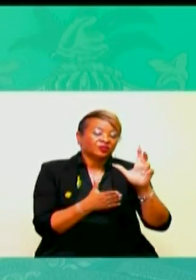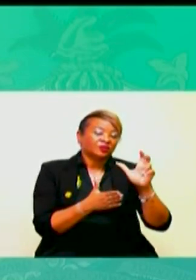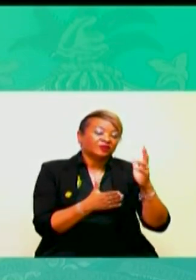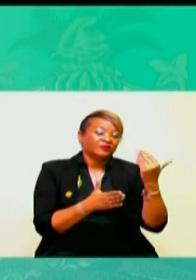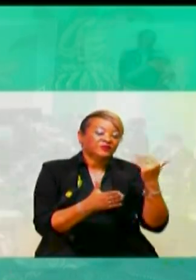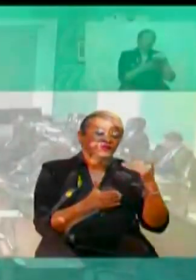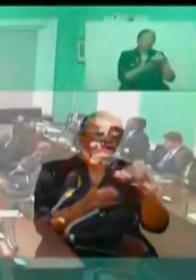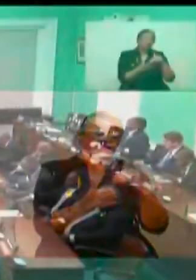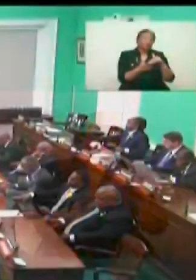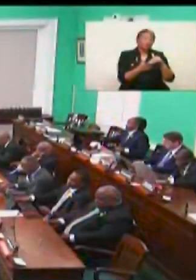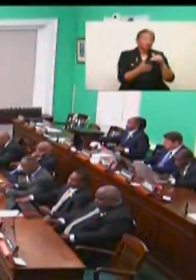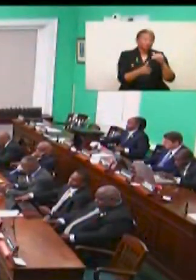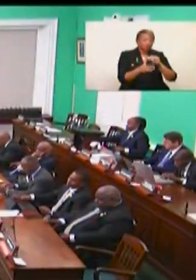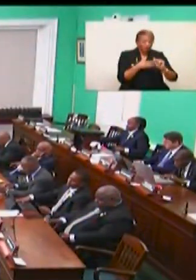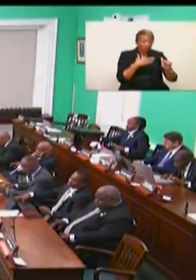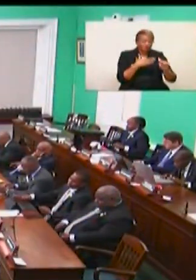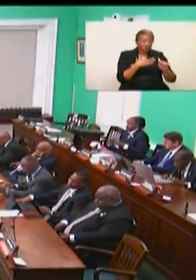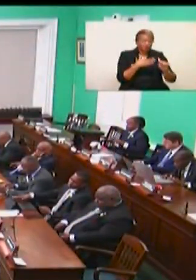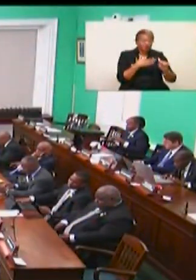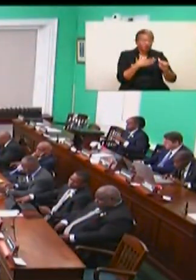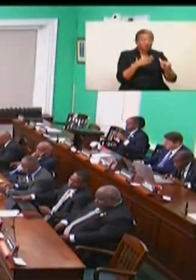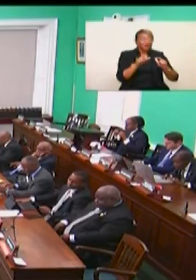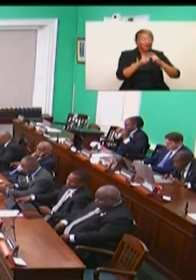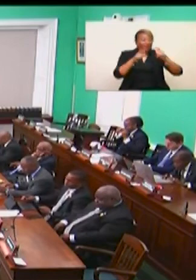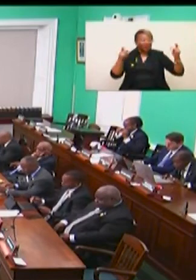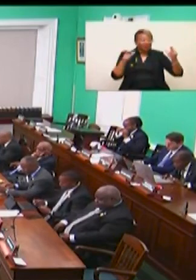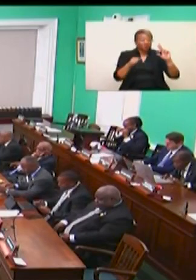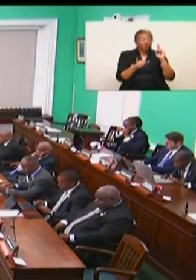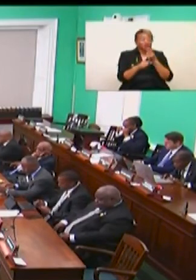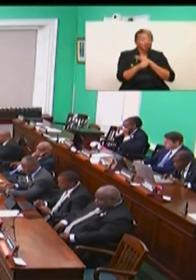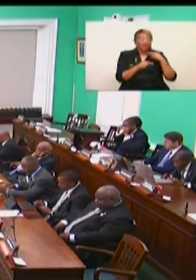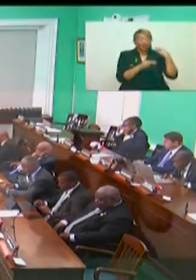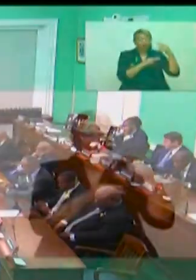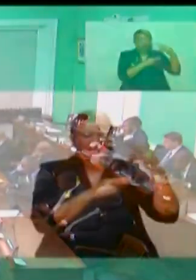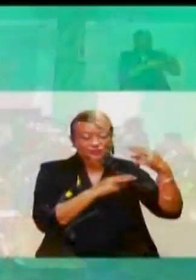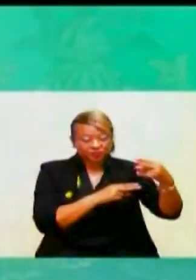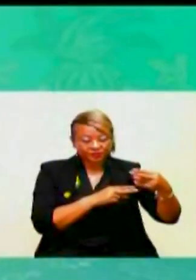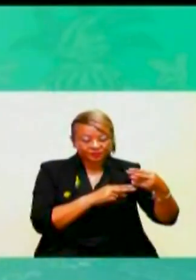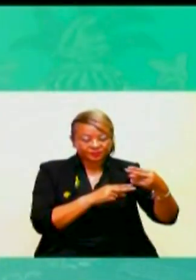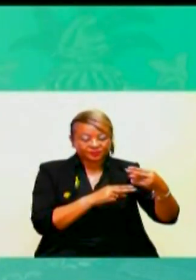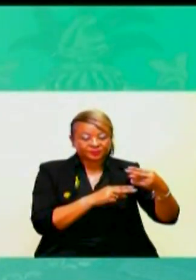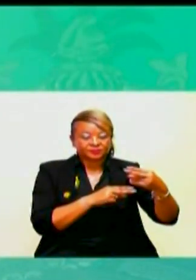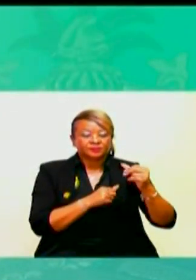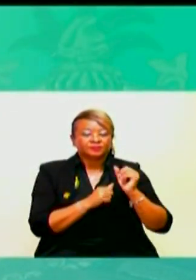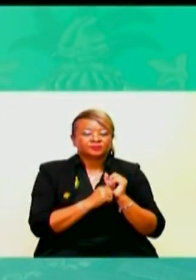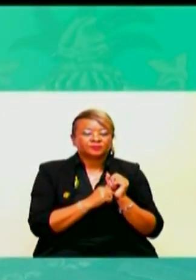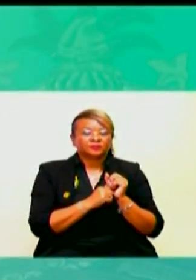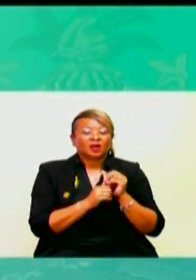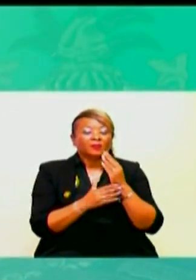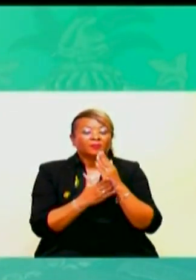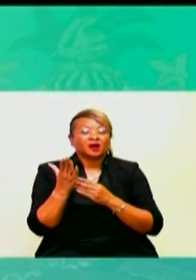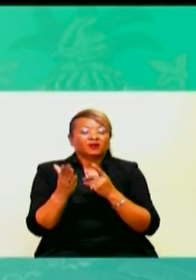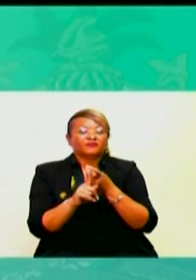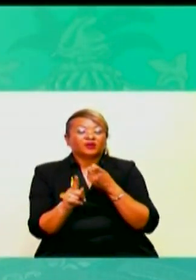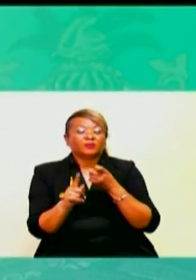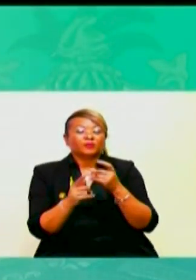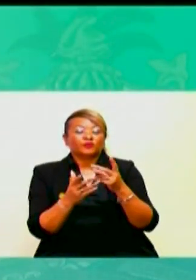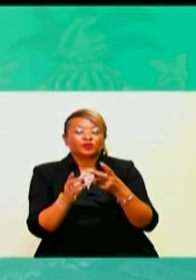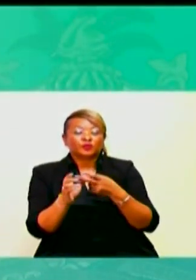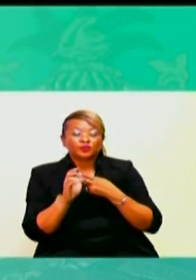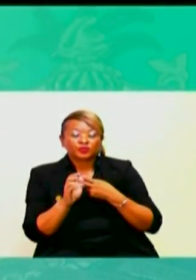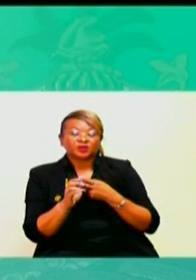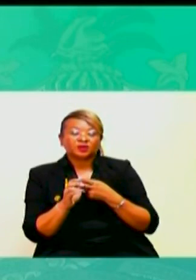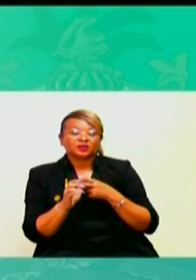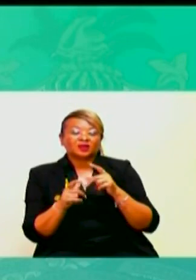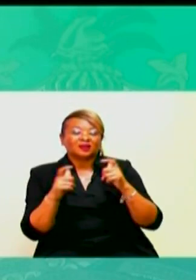$79,920,315.92. The largest in our history. Wow. You're working, Minister. So, Madam Speaker, apart from recruiting the